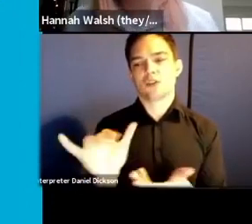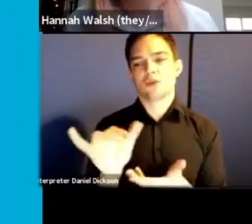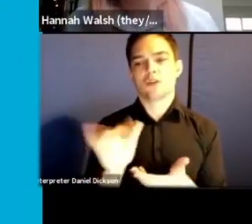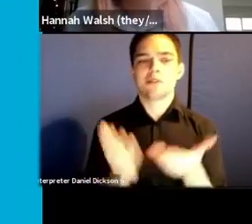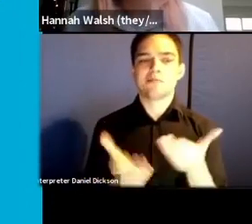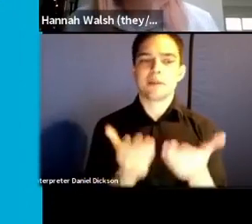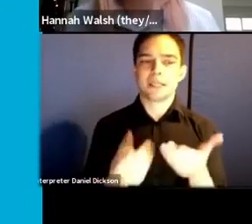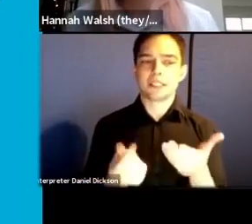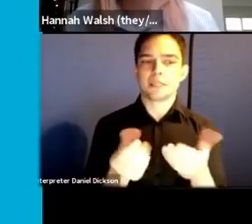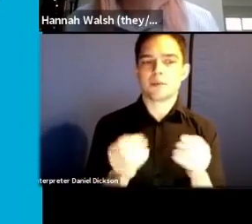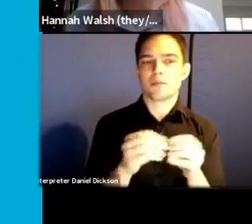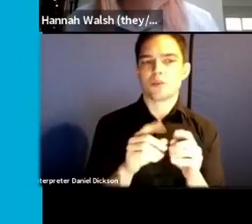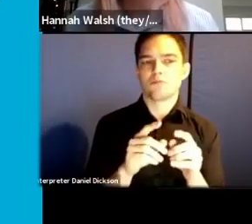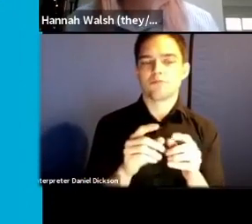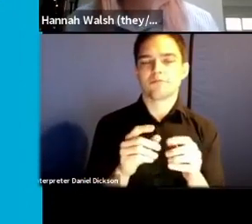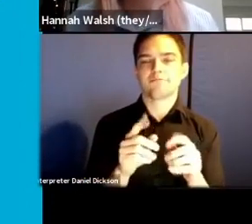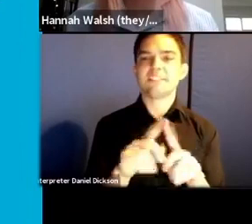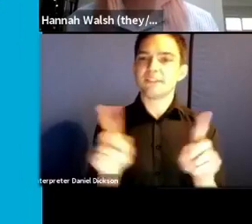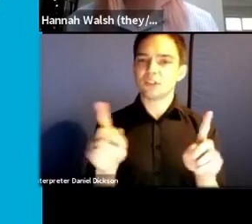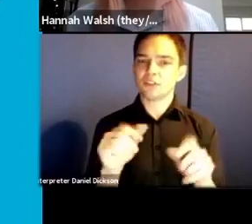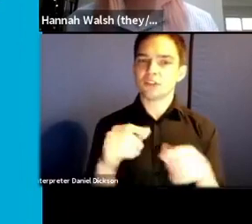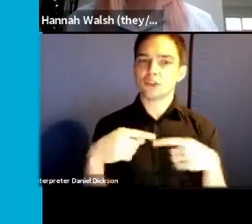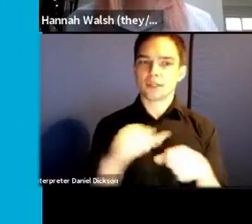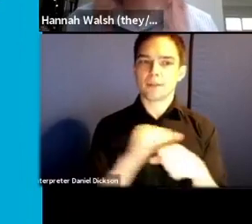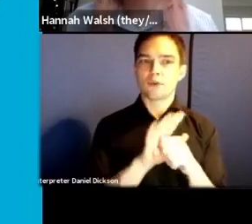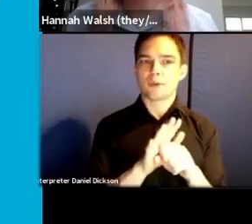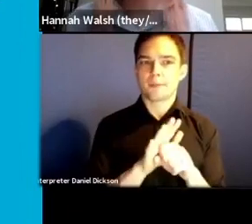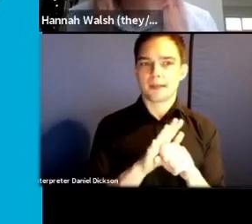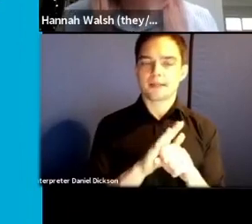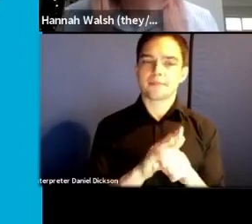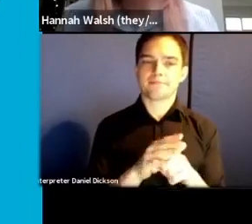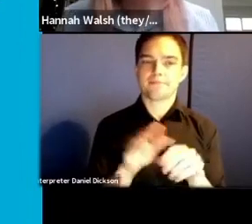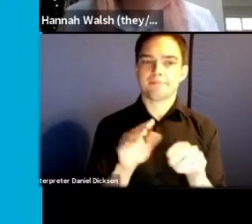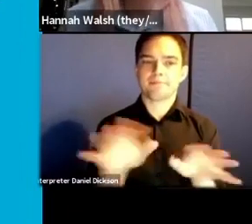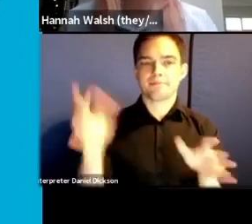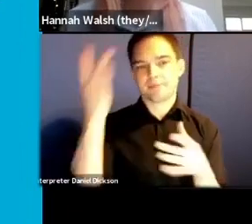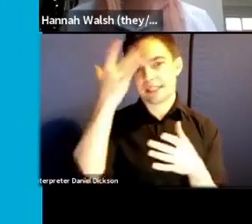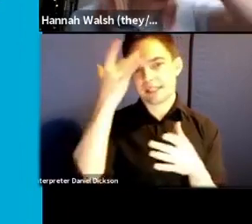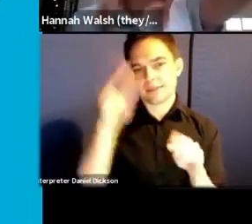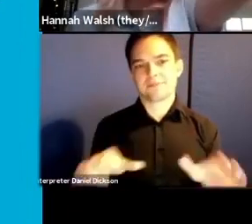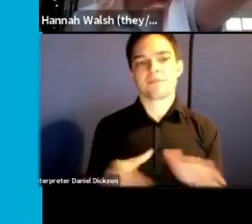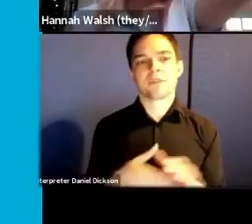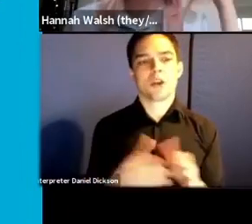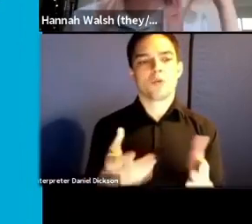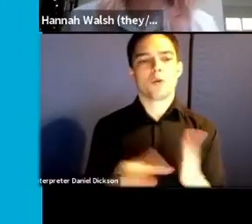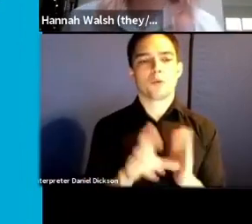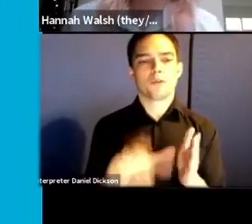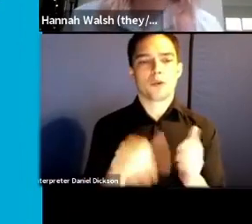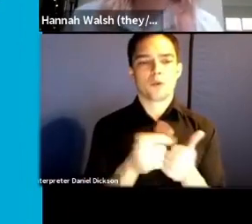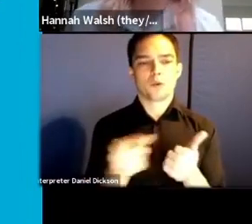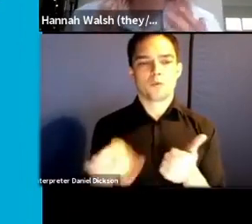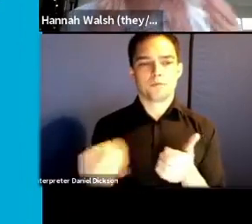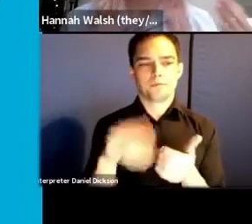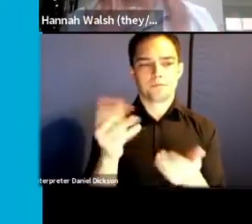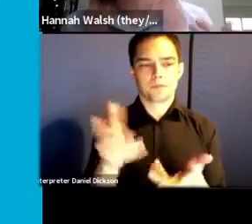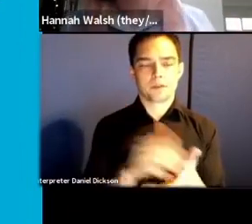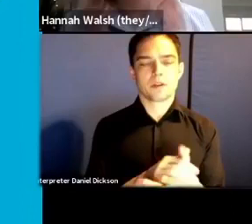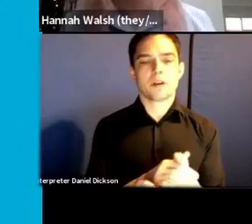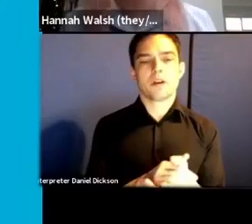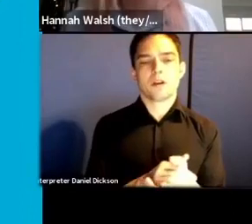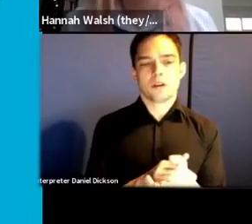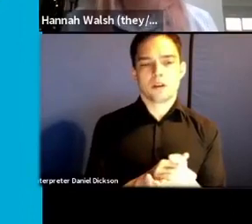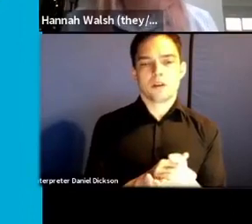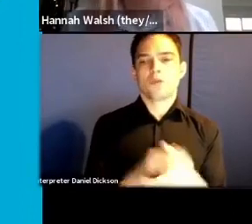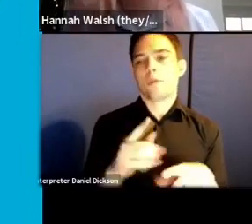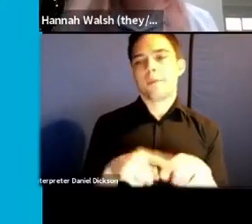be a little bit different in the COVID pandemic. So we wanted to go over that for you. I mean, we're going to start, we're going to kind of base